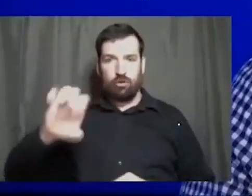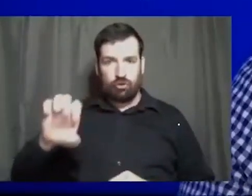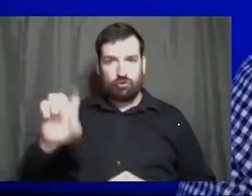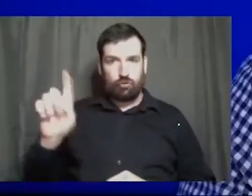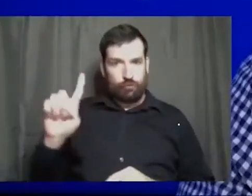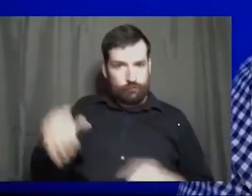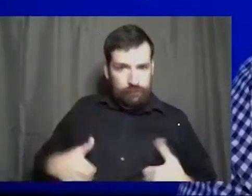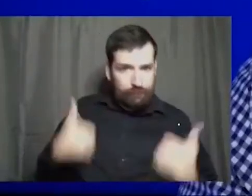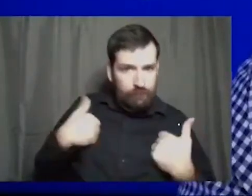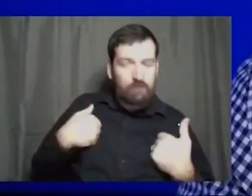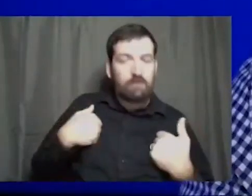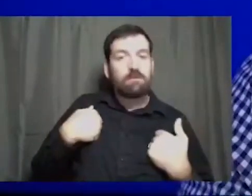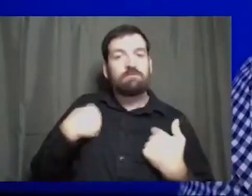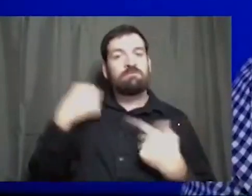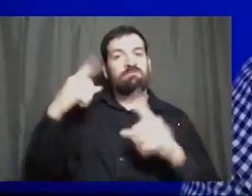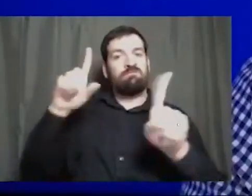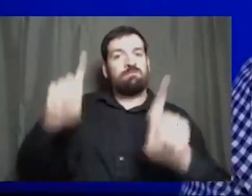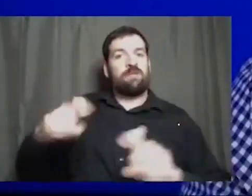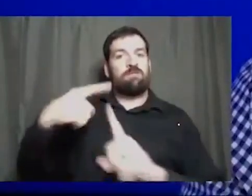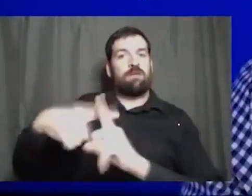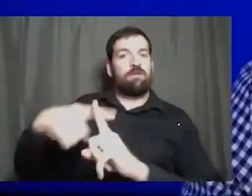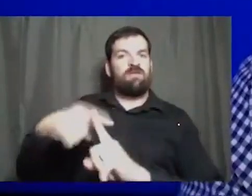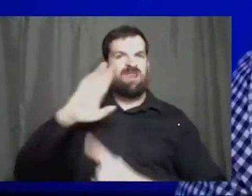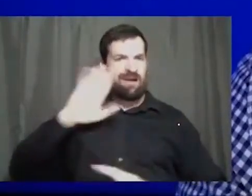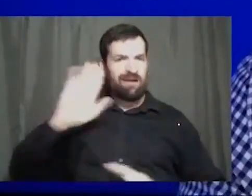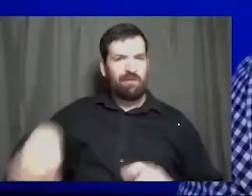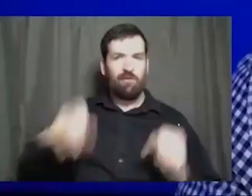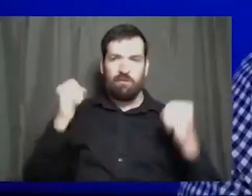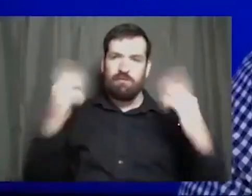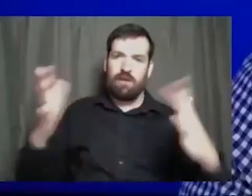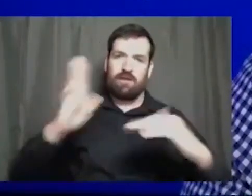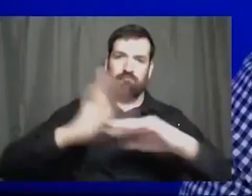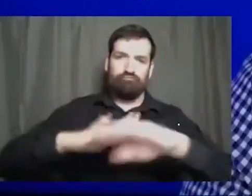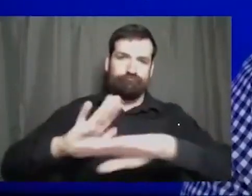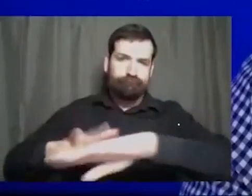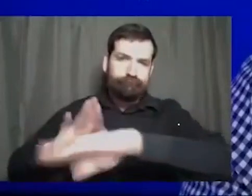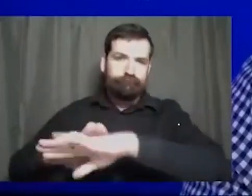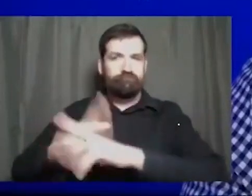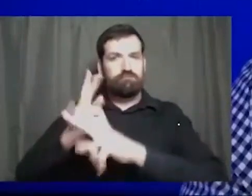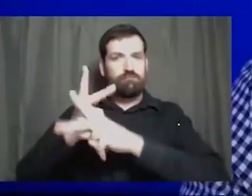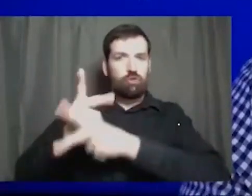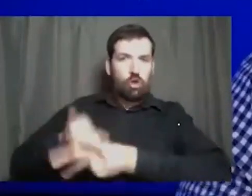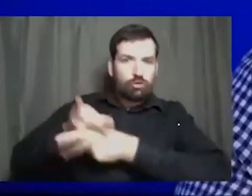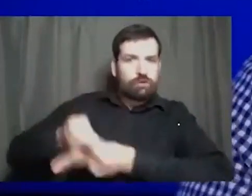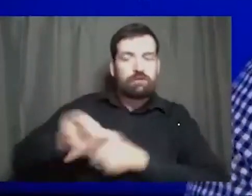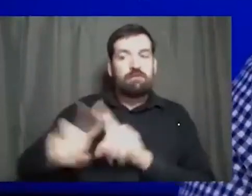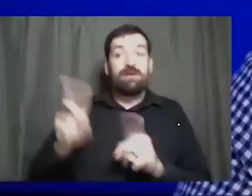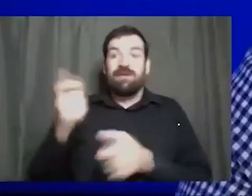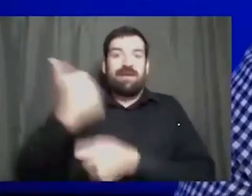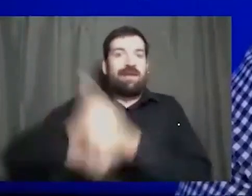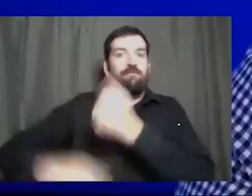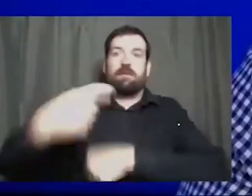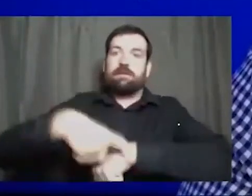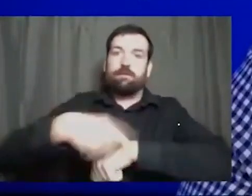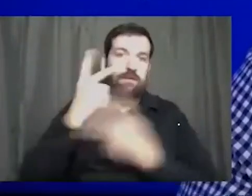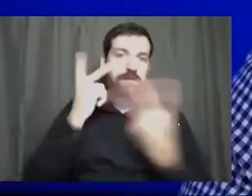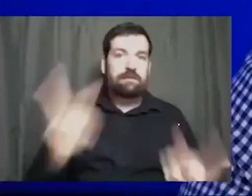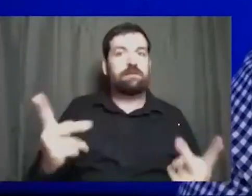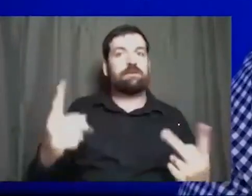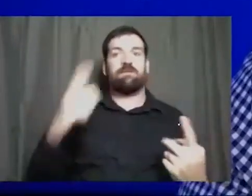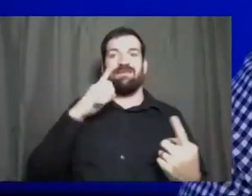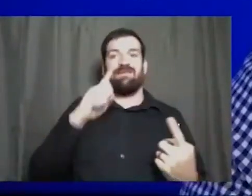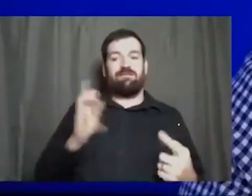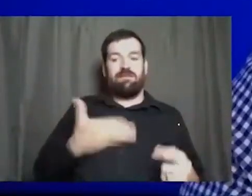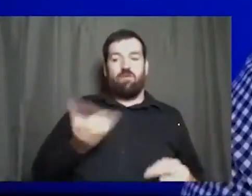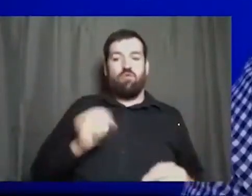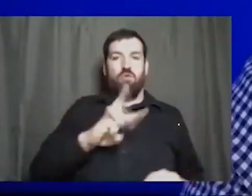it's concerning for sure. I know that they've taken a lot of precautions there, but I think every time we see this, we think about it in our own communities and thinking